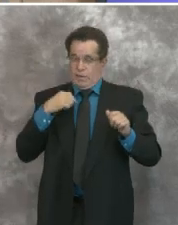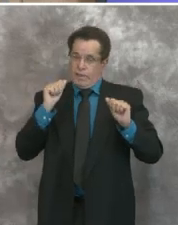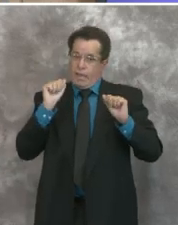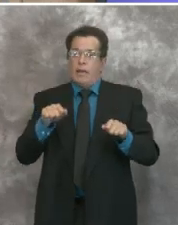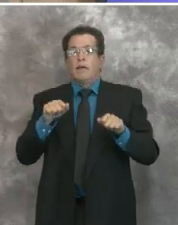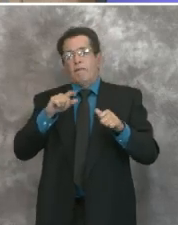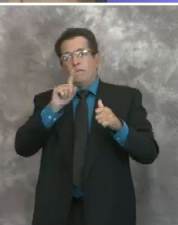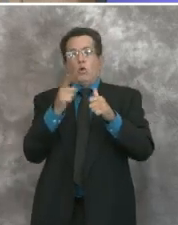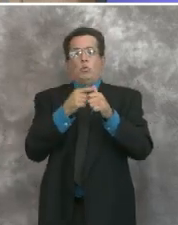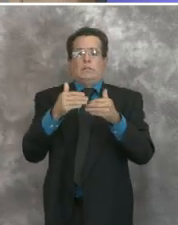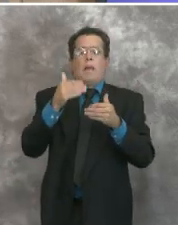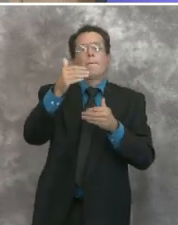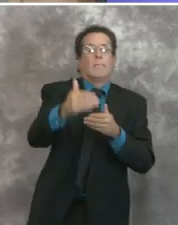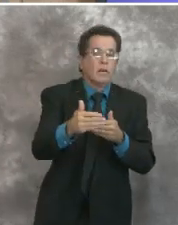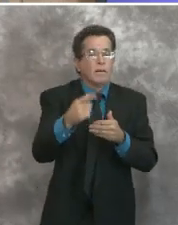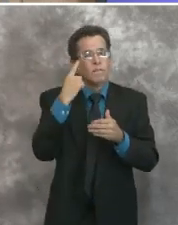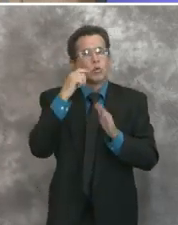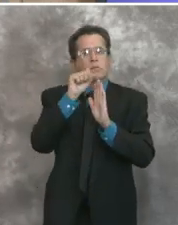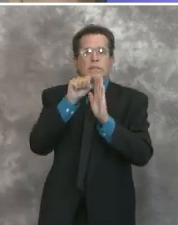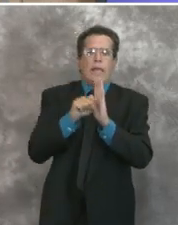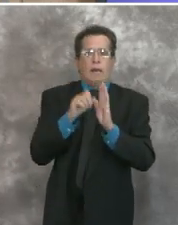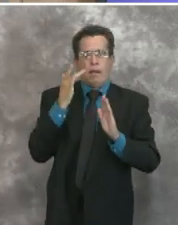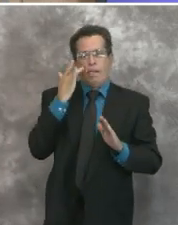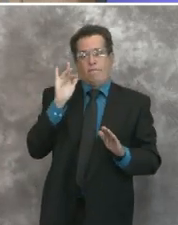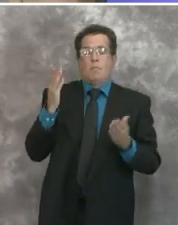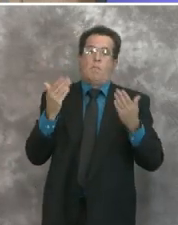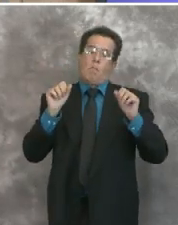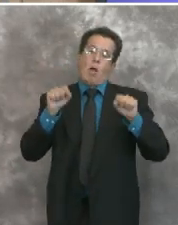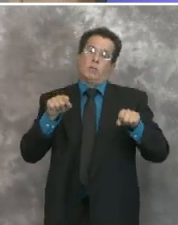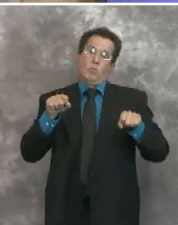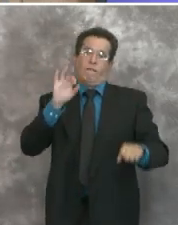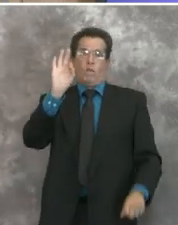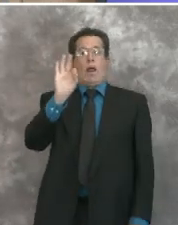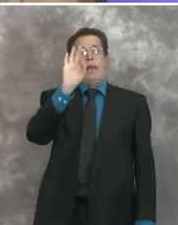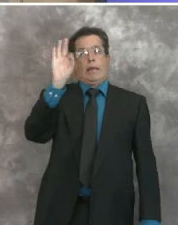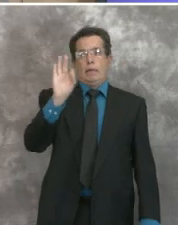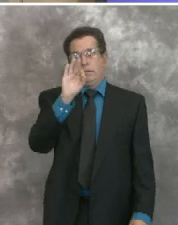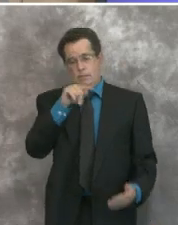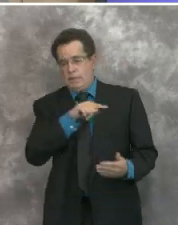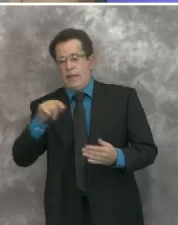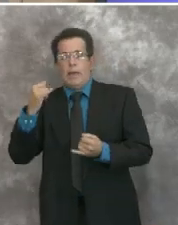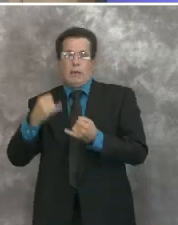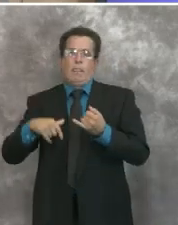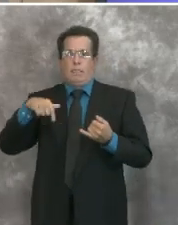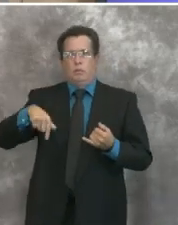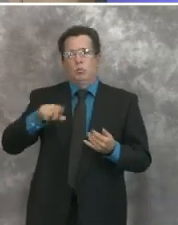first step with the state of California as early as Friday by the end of the week.